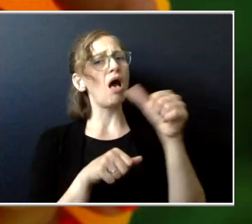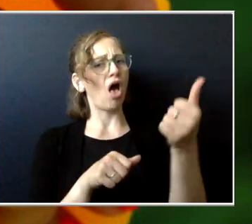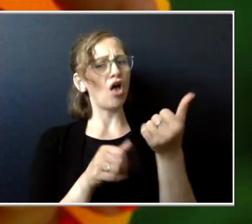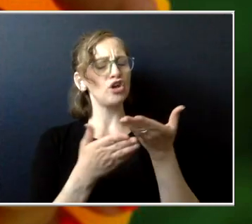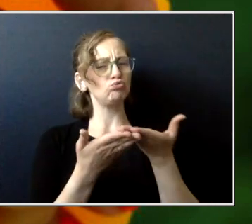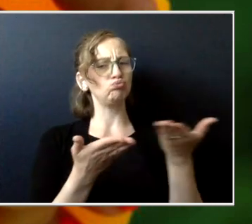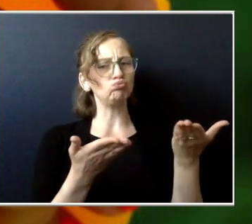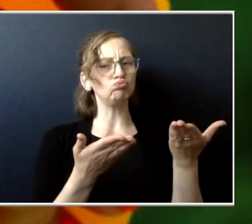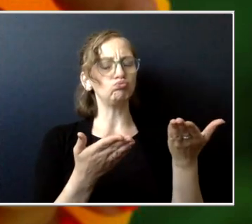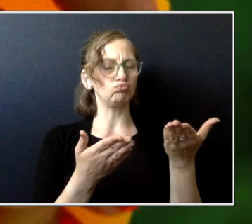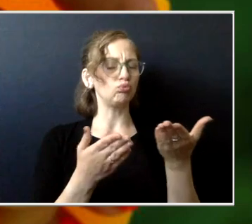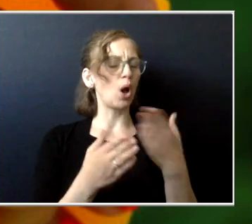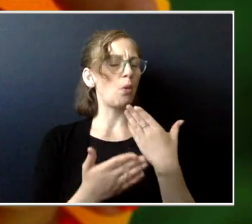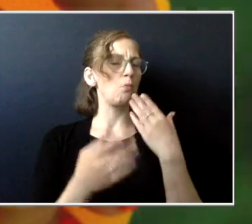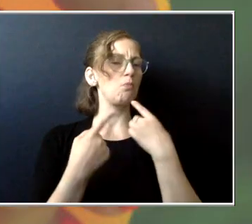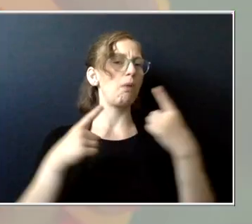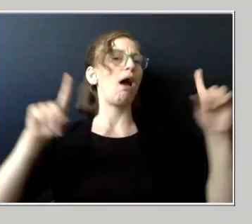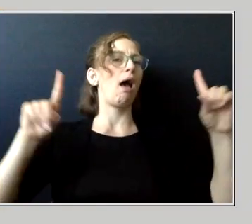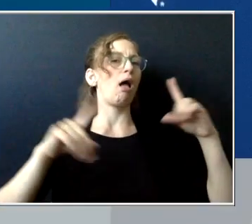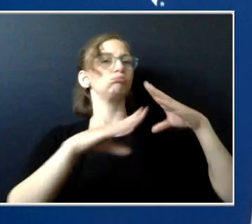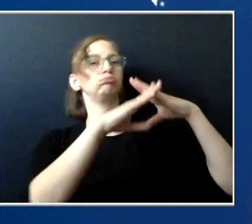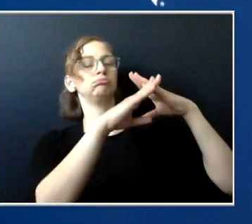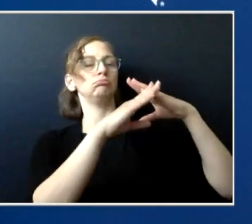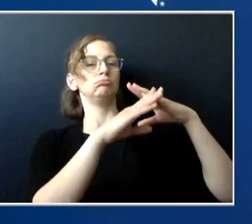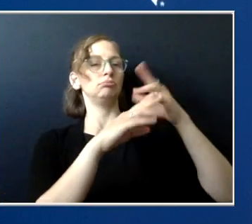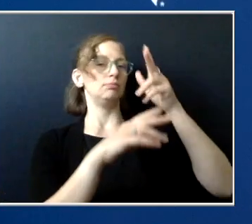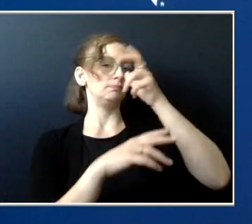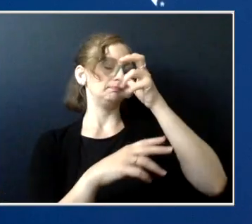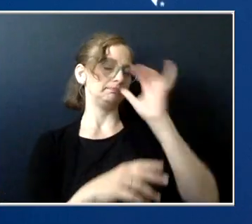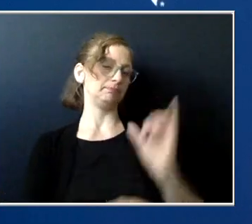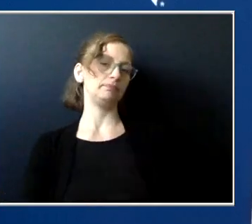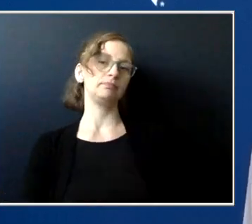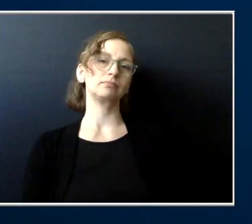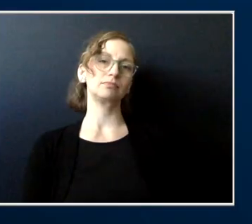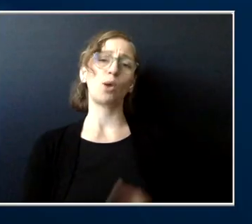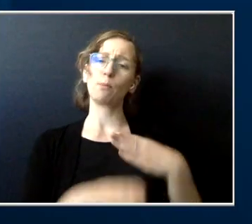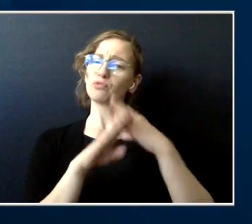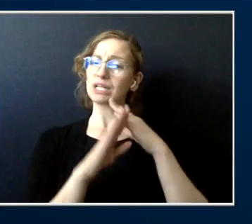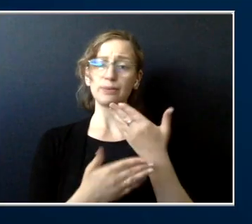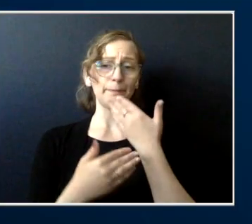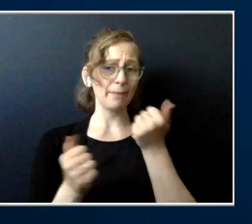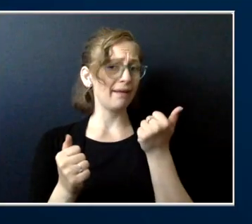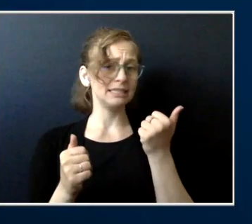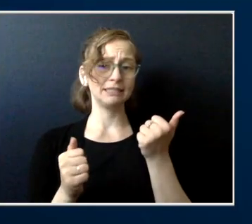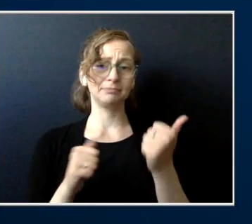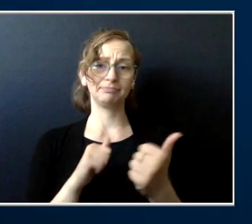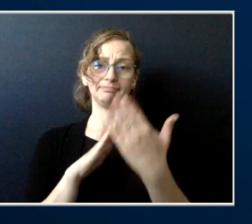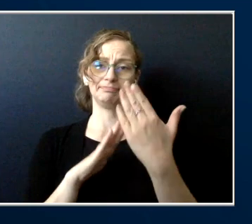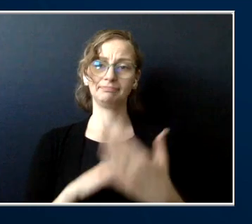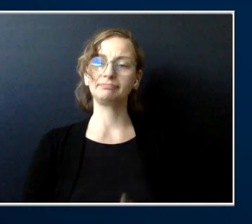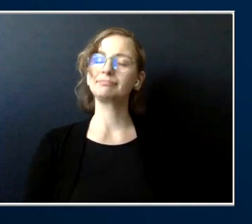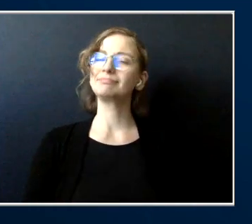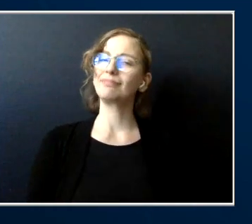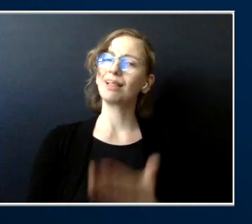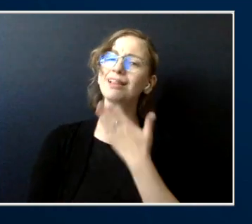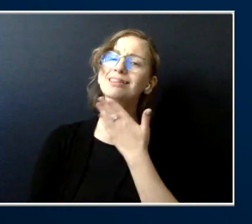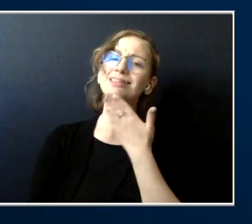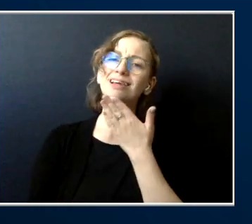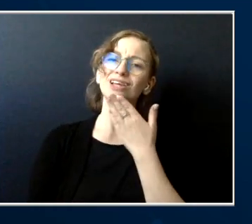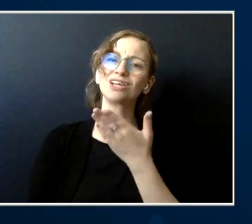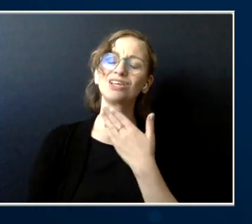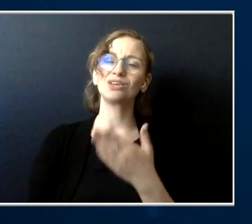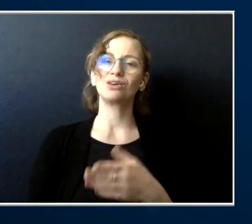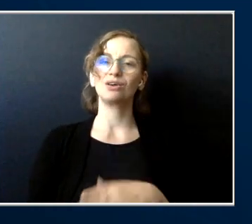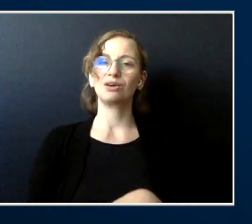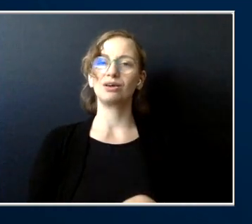repellents also. So again, prevention is the best thing. Great. Thanks, Doc Hawk. Yeah. You caught me with their feeding